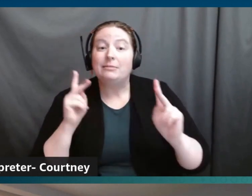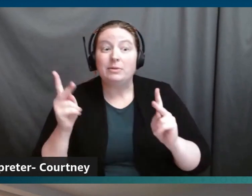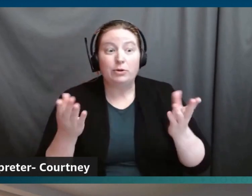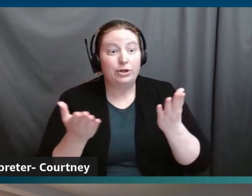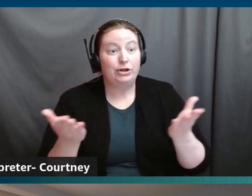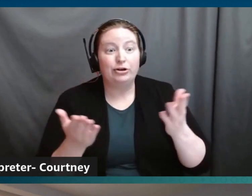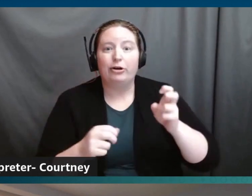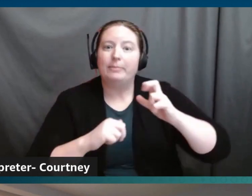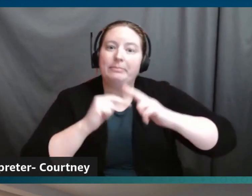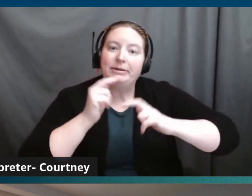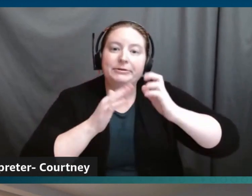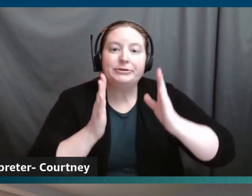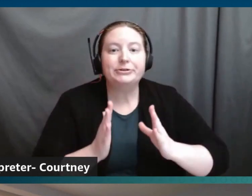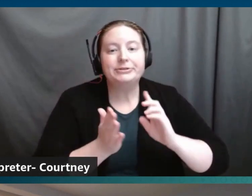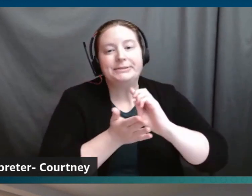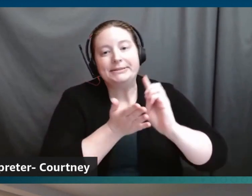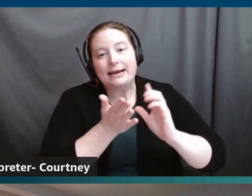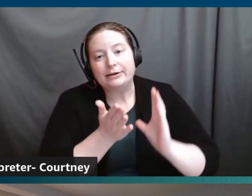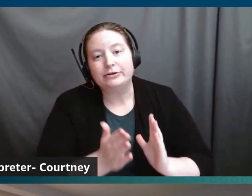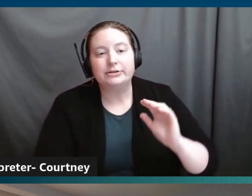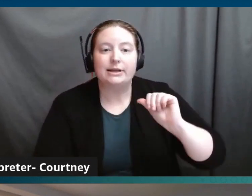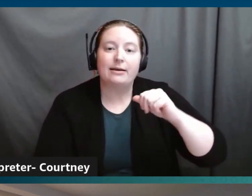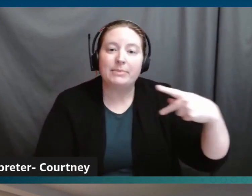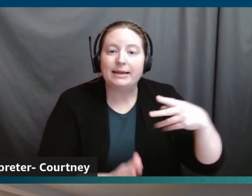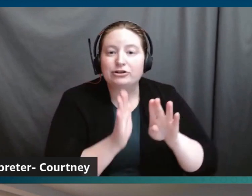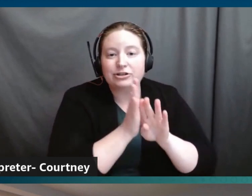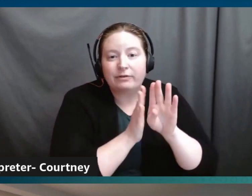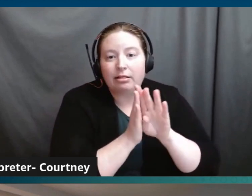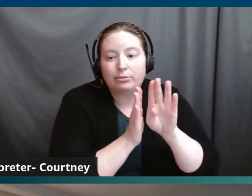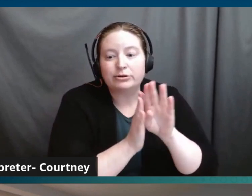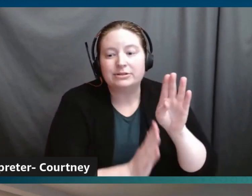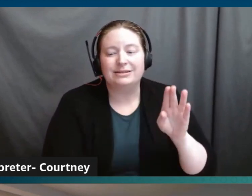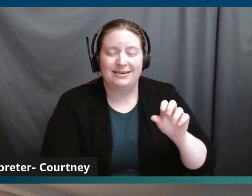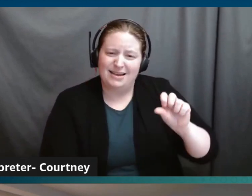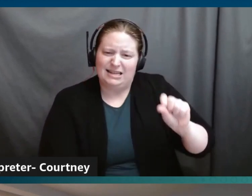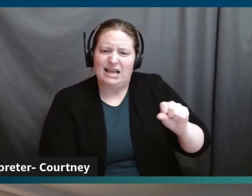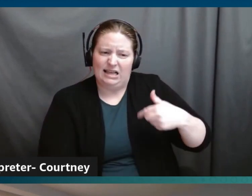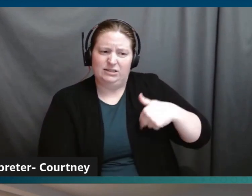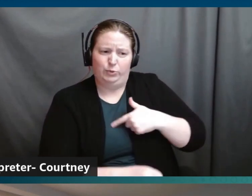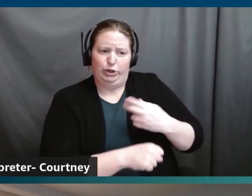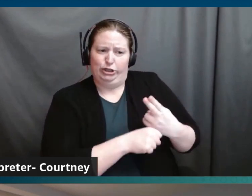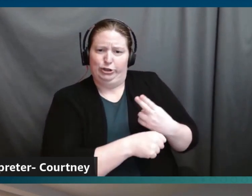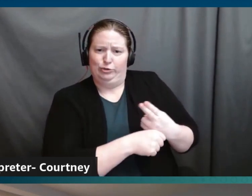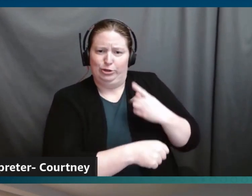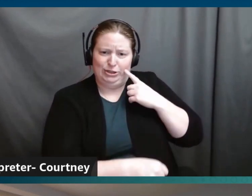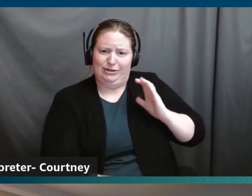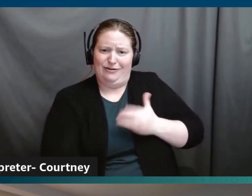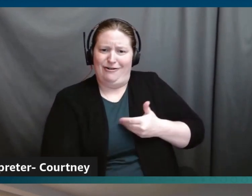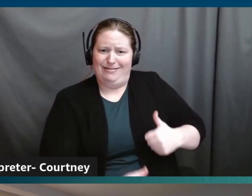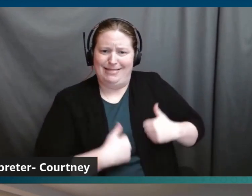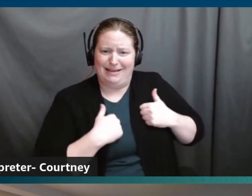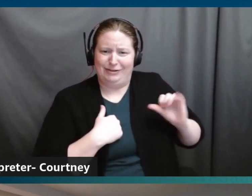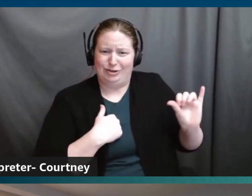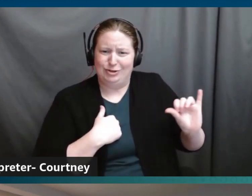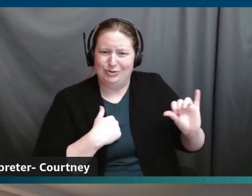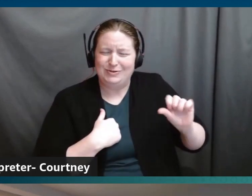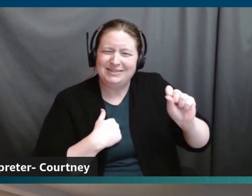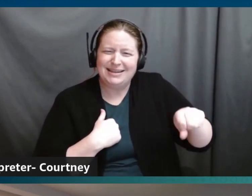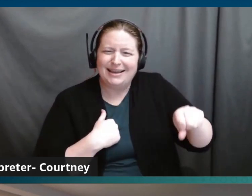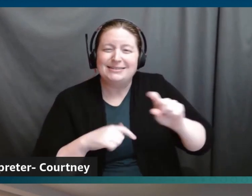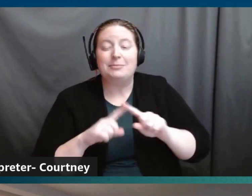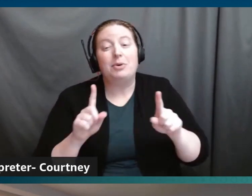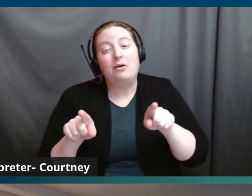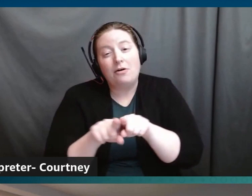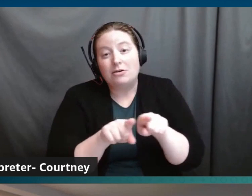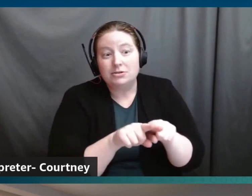or designers or application developers. And we're consumers in our own lives as well, but we are at the kind of